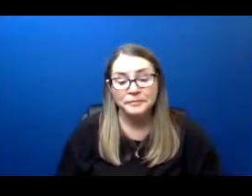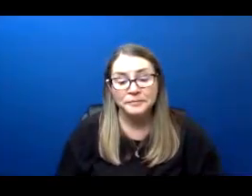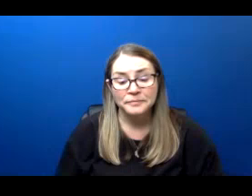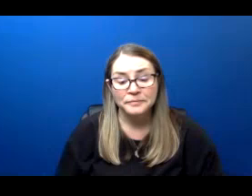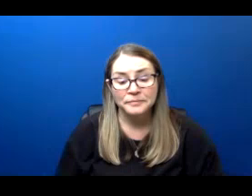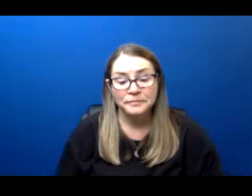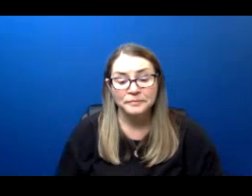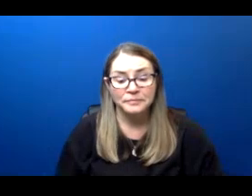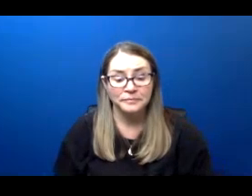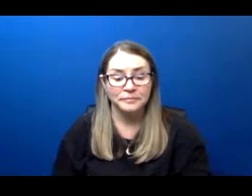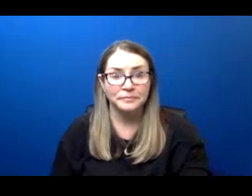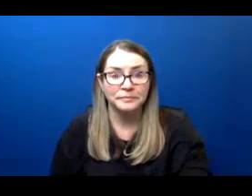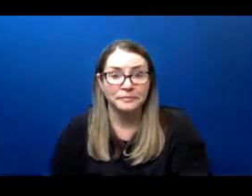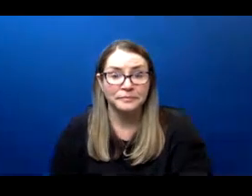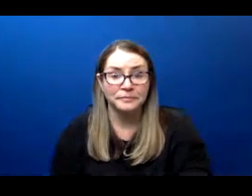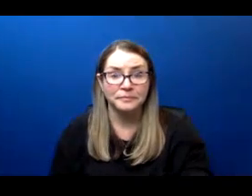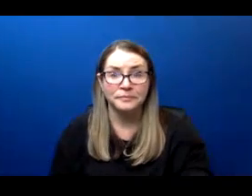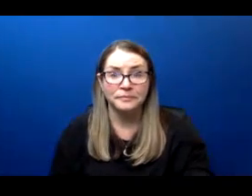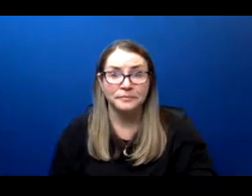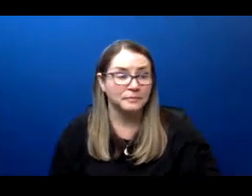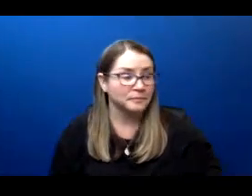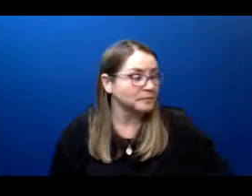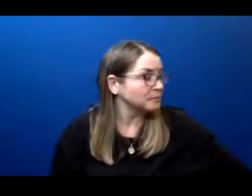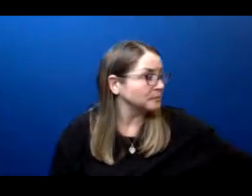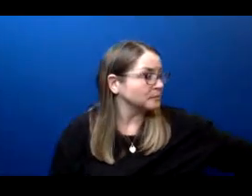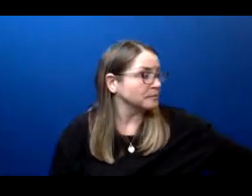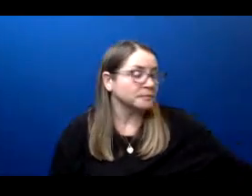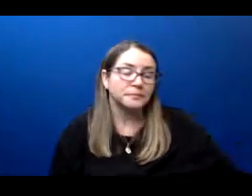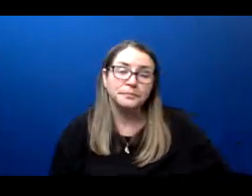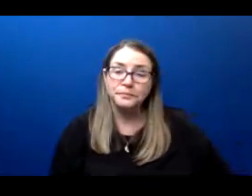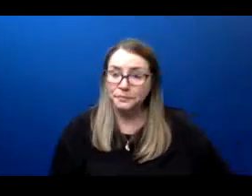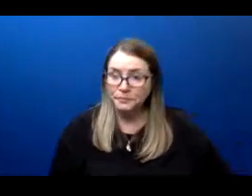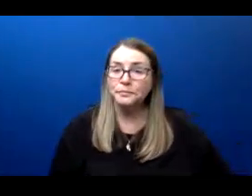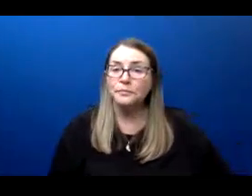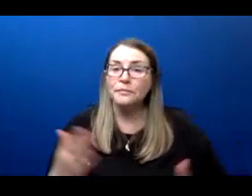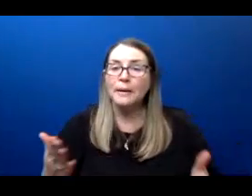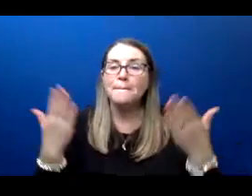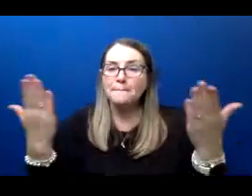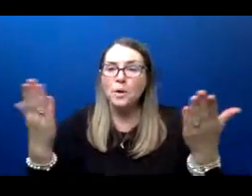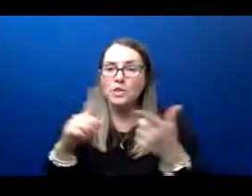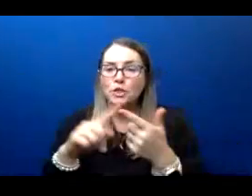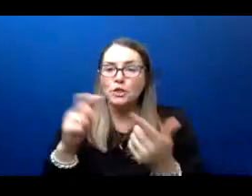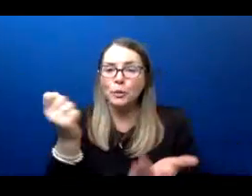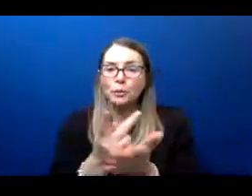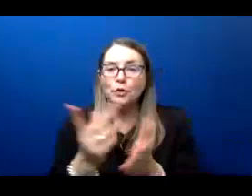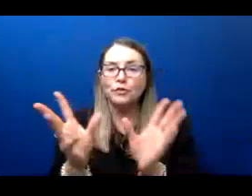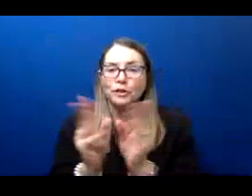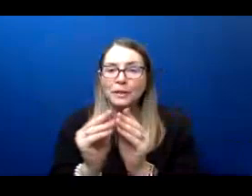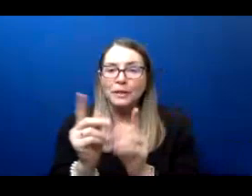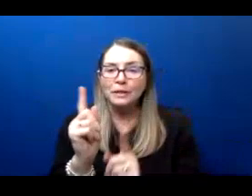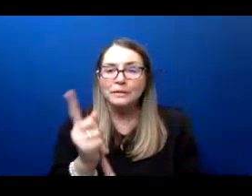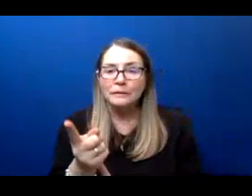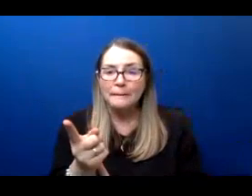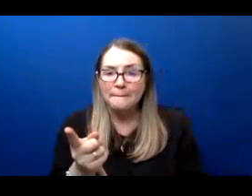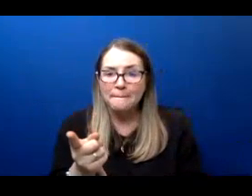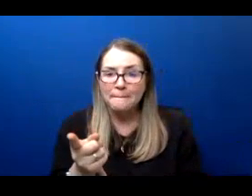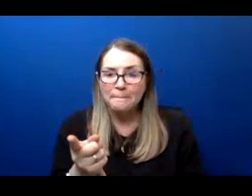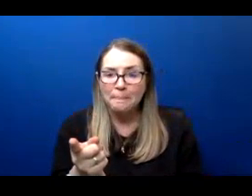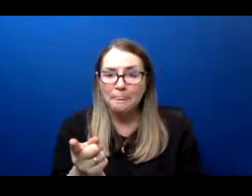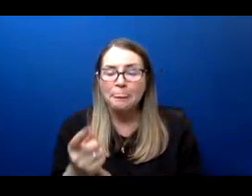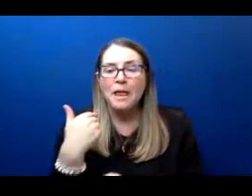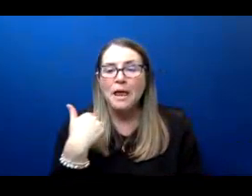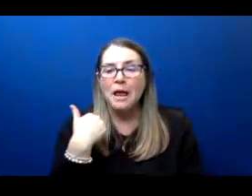Currently hearing and seeing none. With that said, I'd like to ask for a motion to approve the meeting minutes with the change dictated